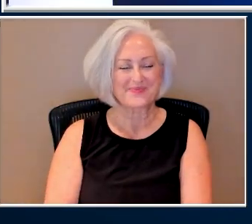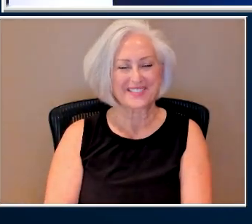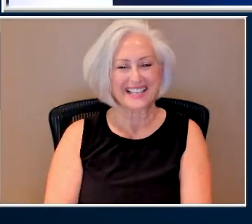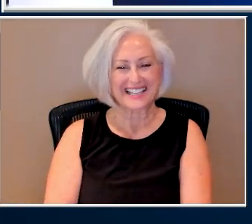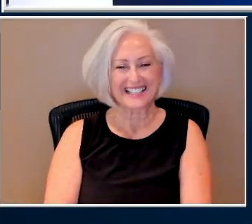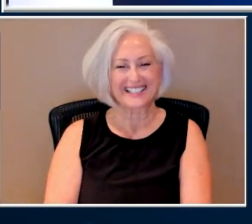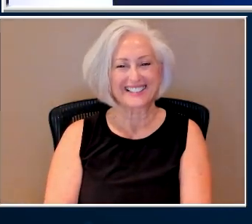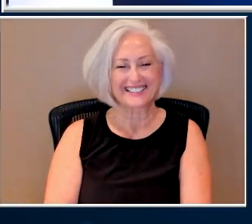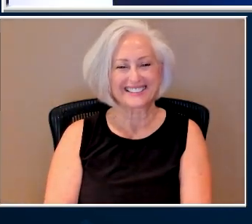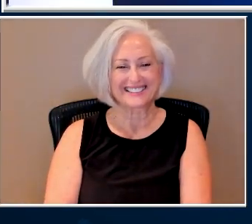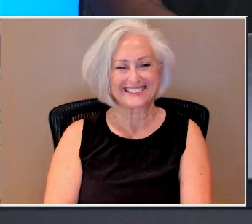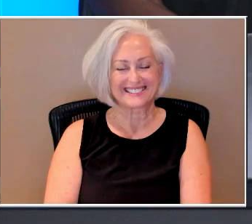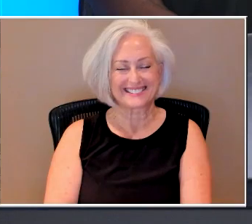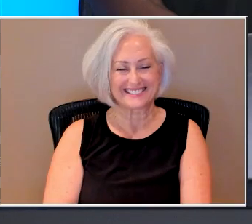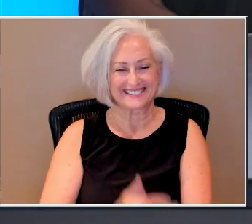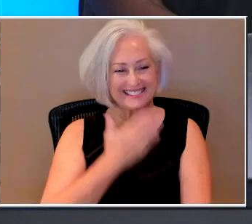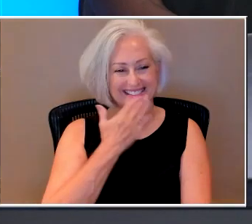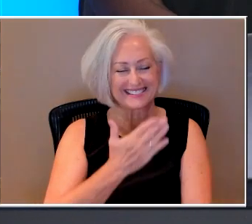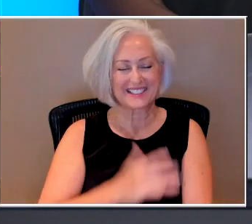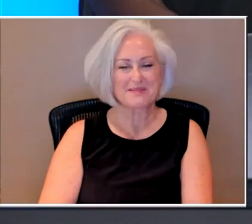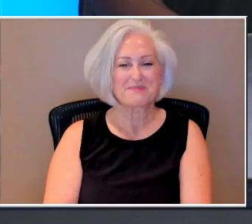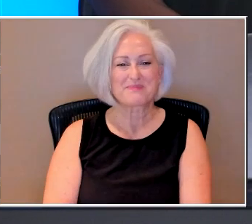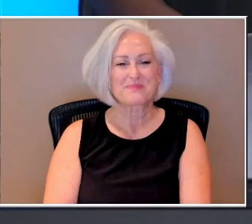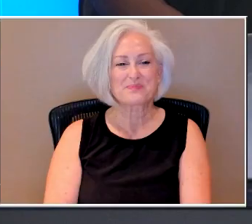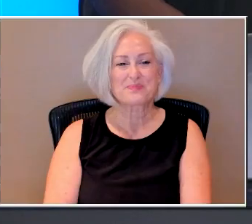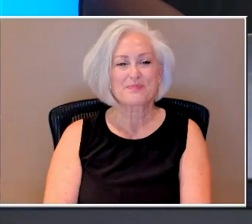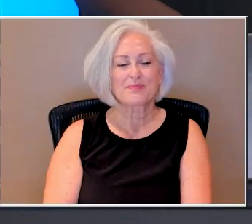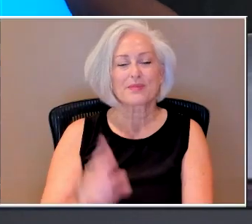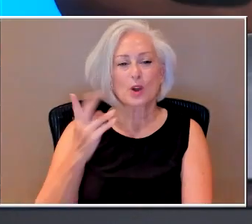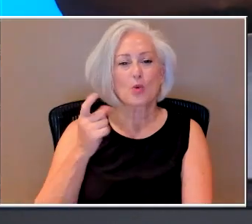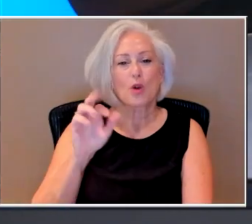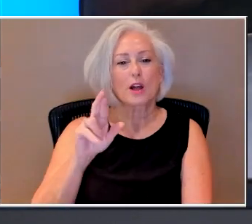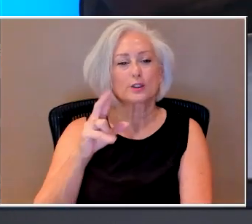Thank you. Thank you. Roger, what's the big takeaway?